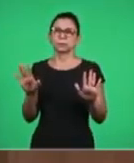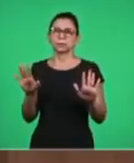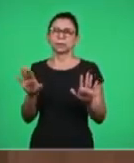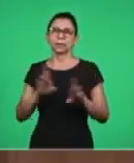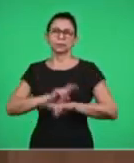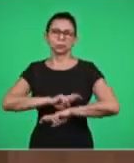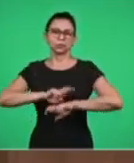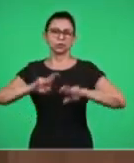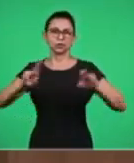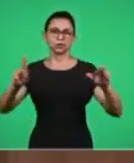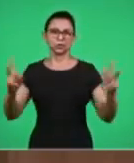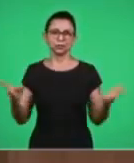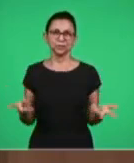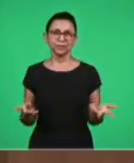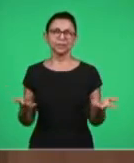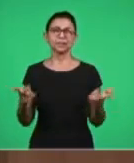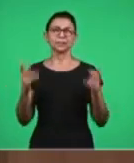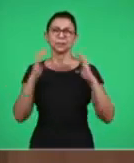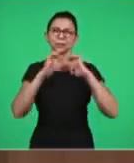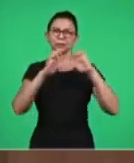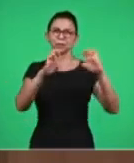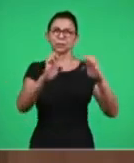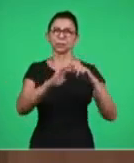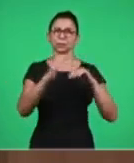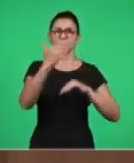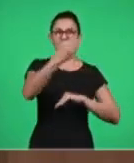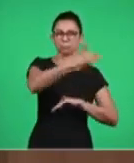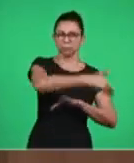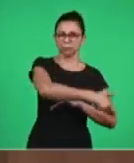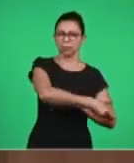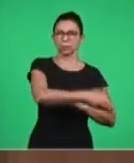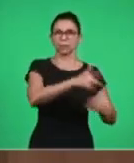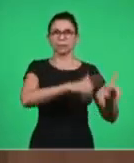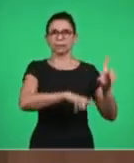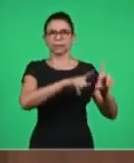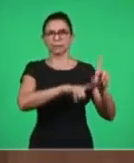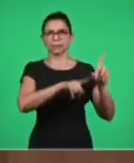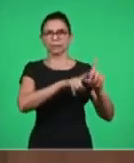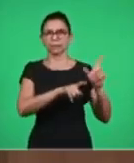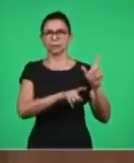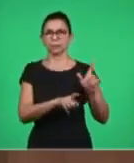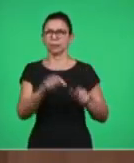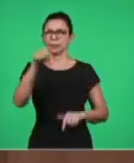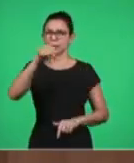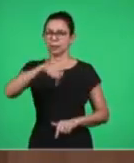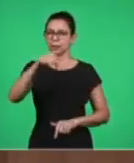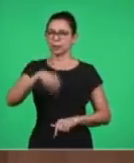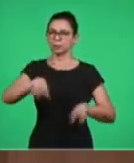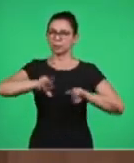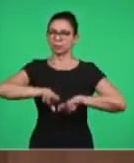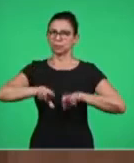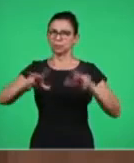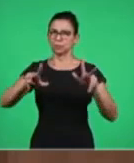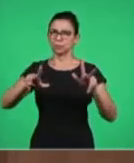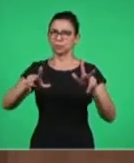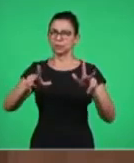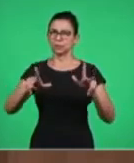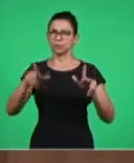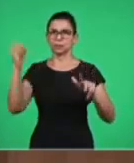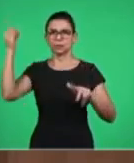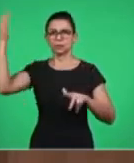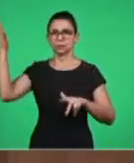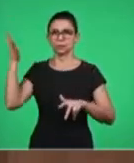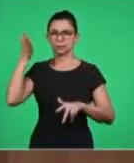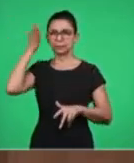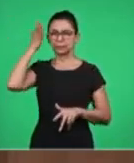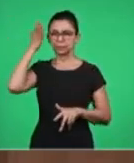That was left behind. This is another gospel that is still here. Some people like this kind of gospel, but the church has